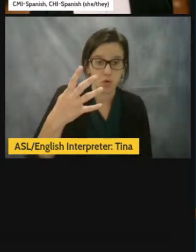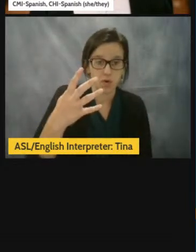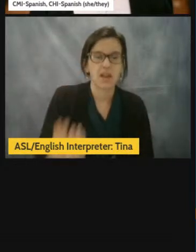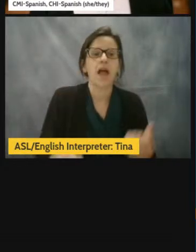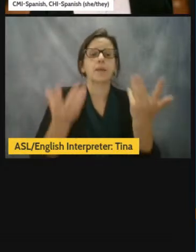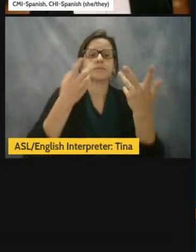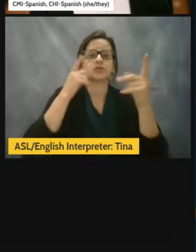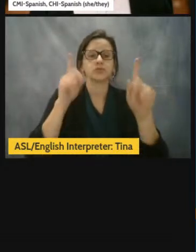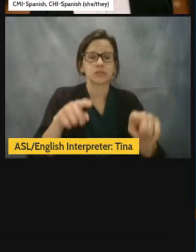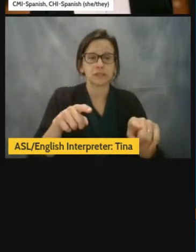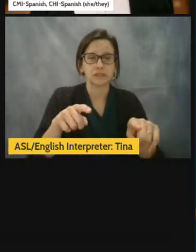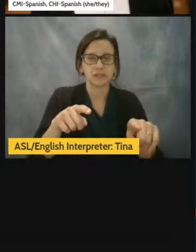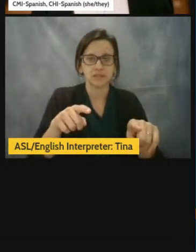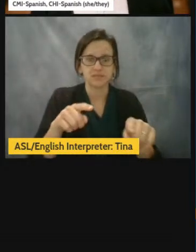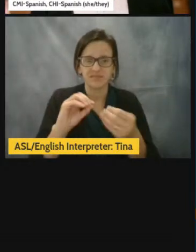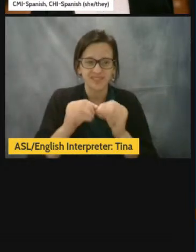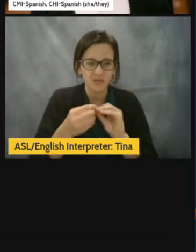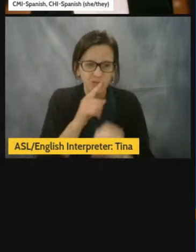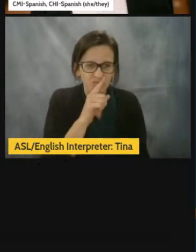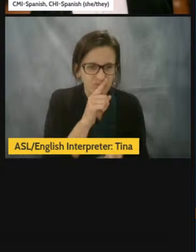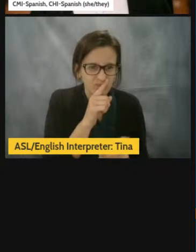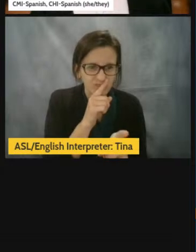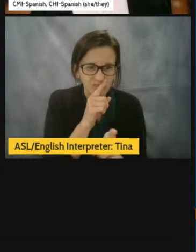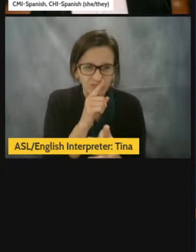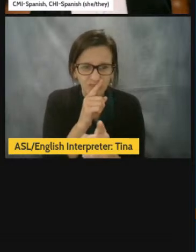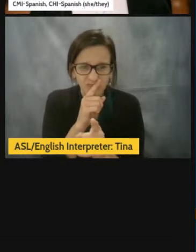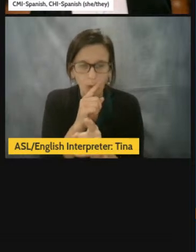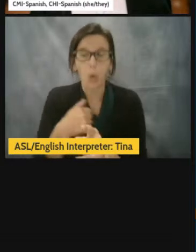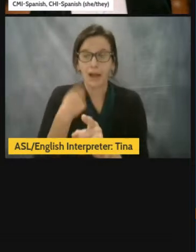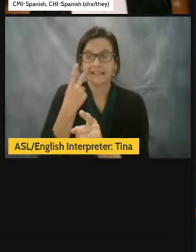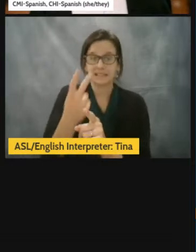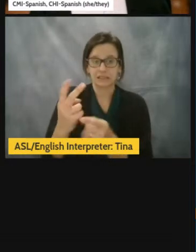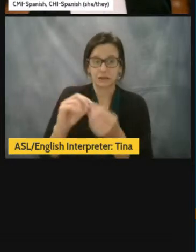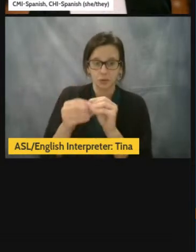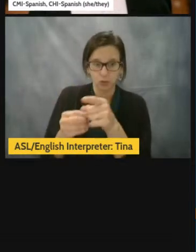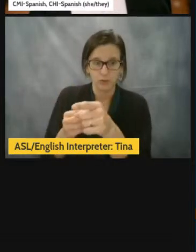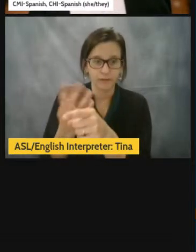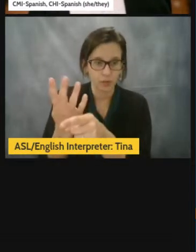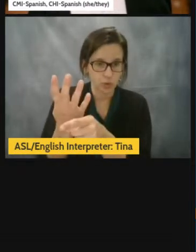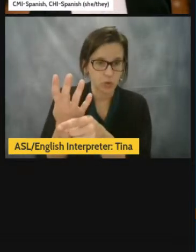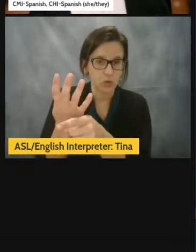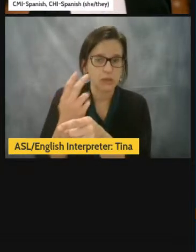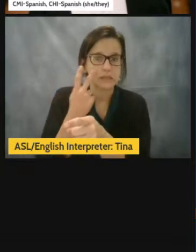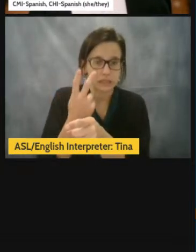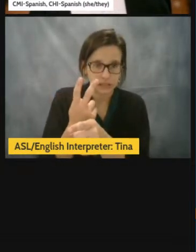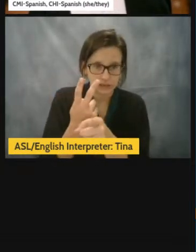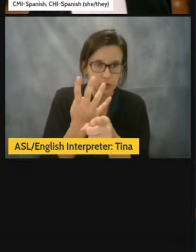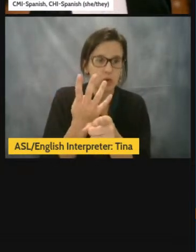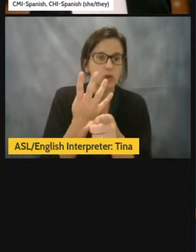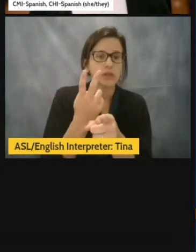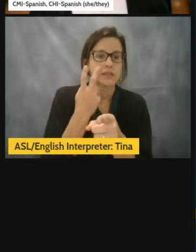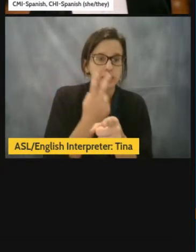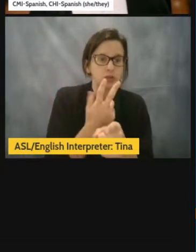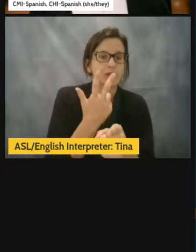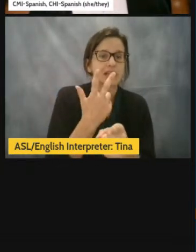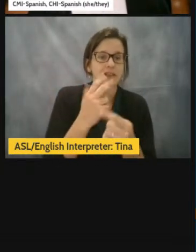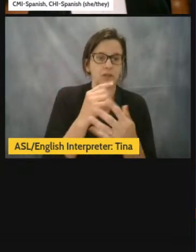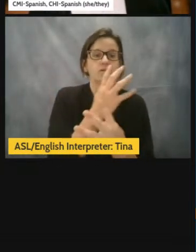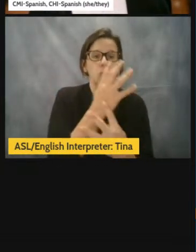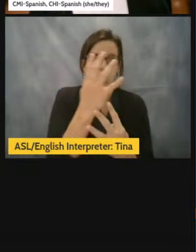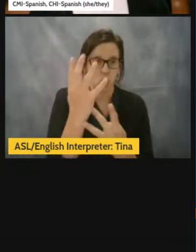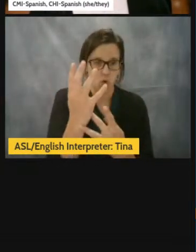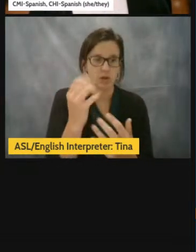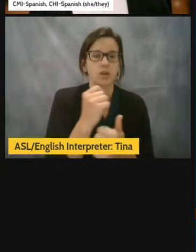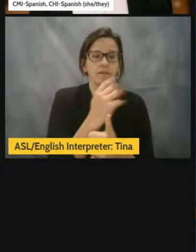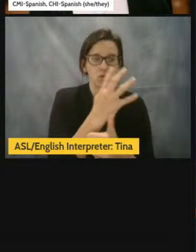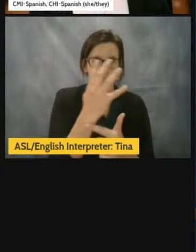And I'm not seeing any numbers. Okay. See a number. I see 4. I see 4. I see 3 4s.